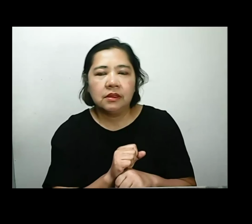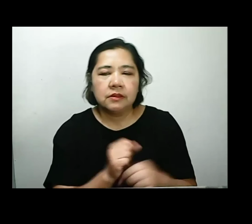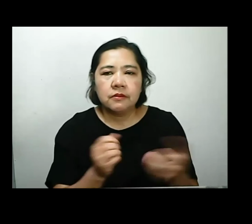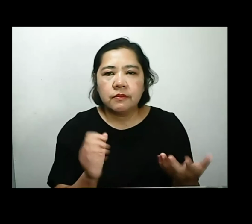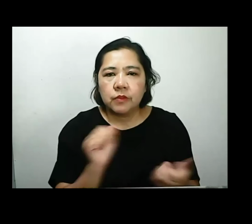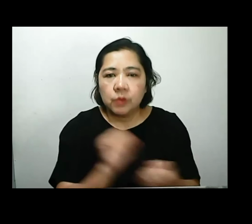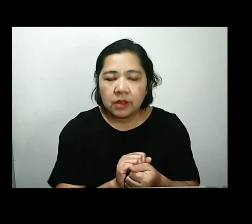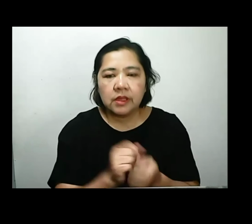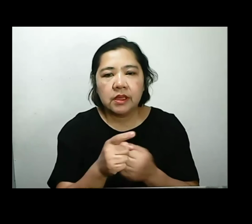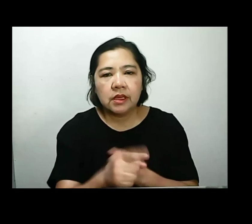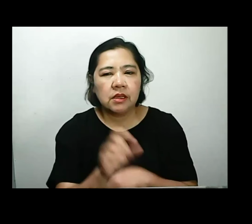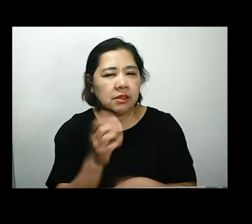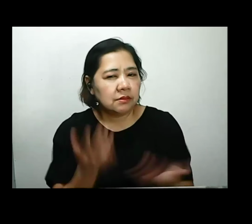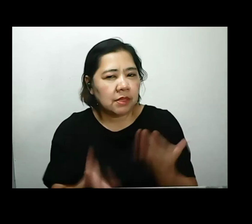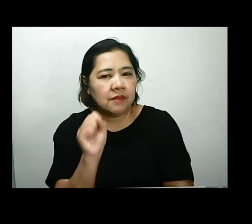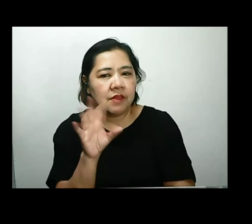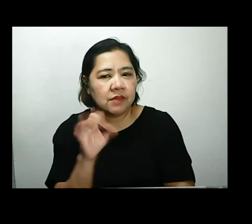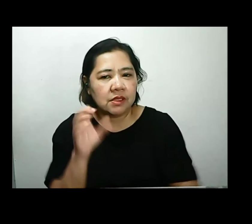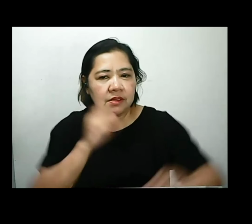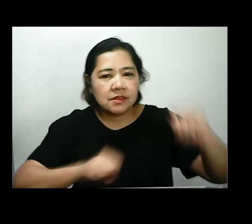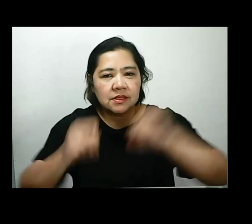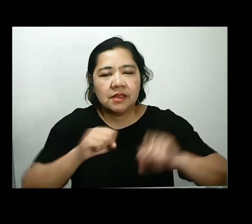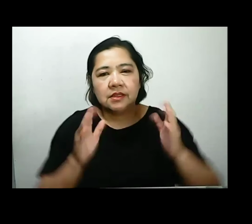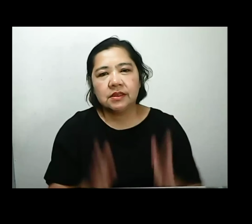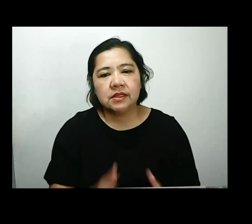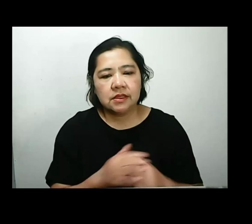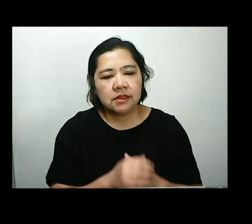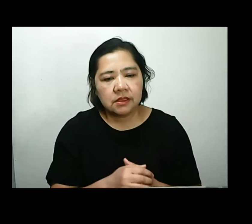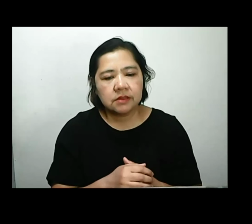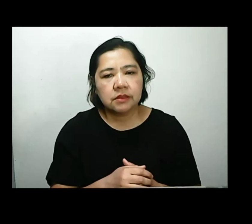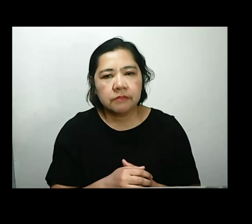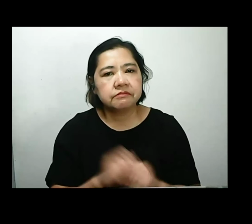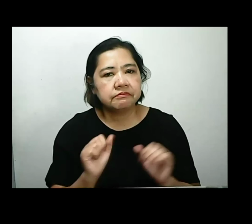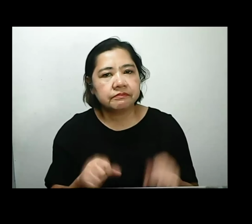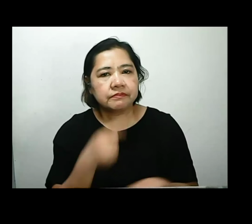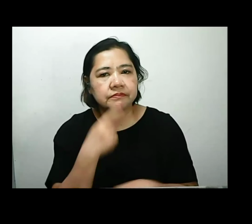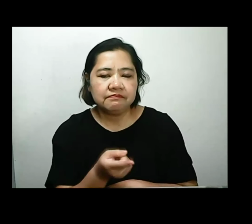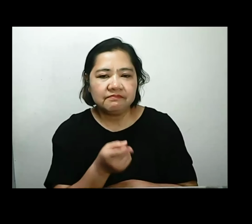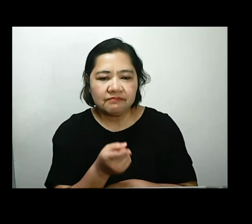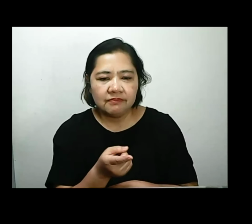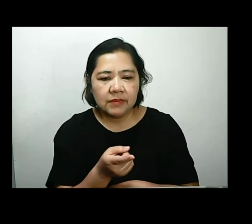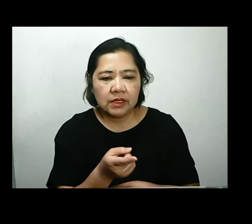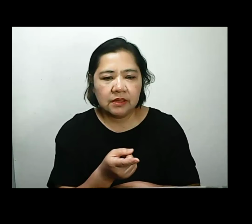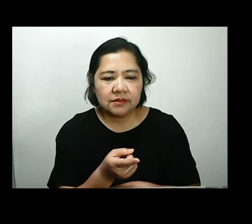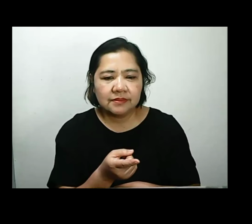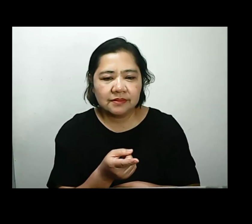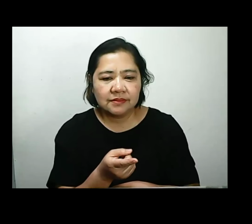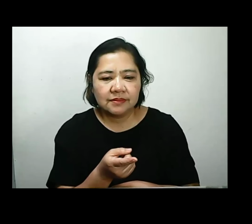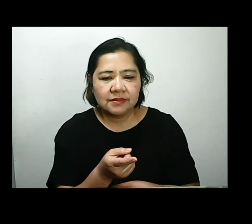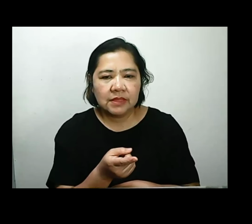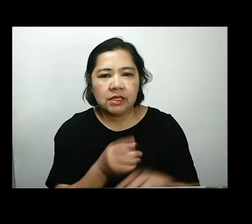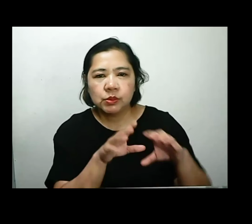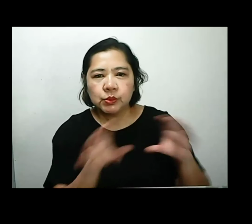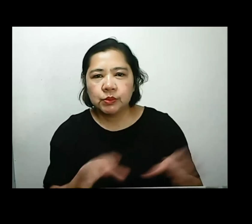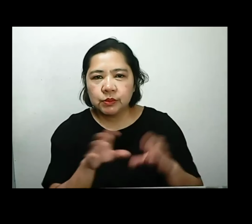so, in the coastal cities at risk, I always say that, you know, to do, you